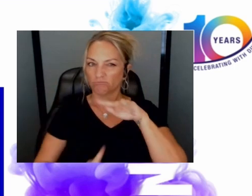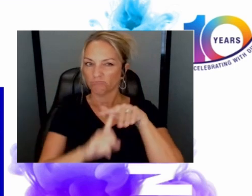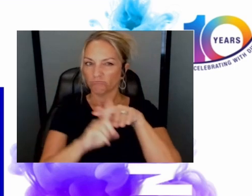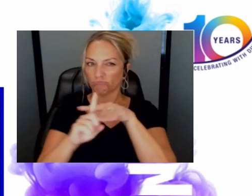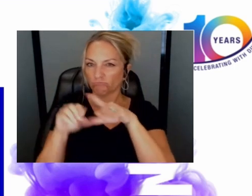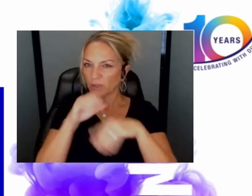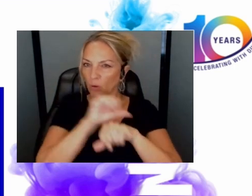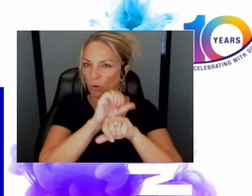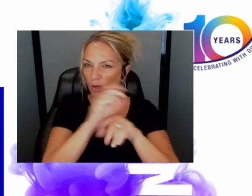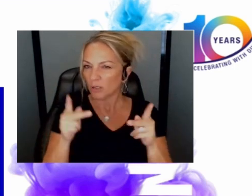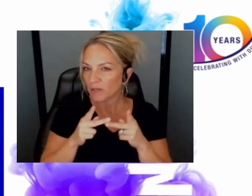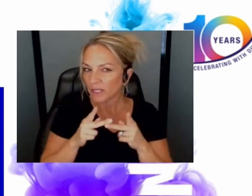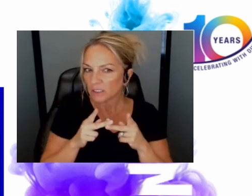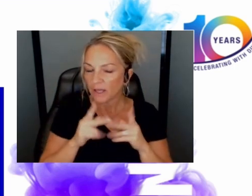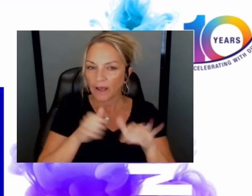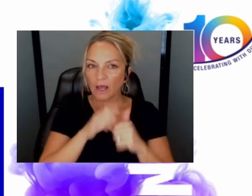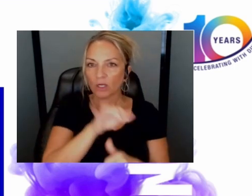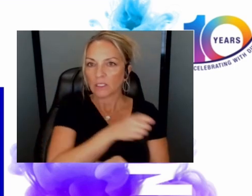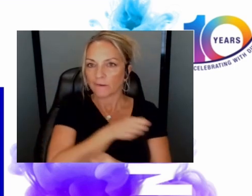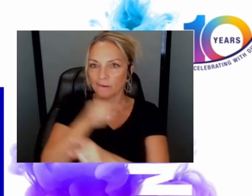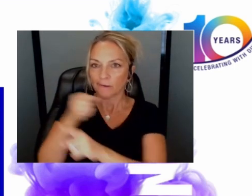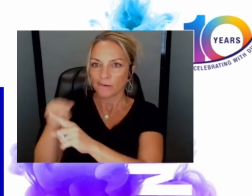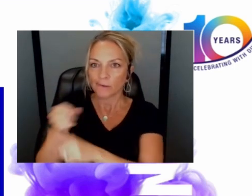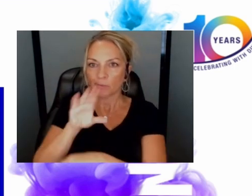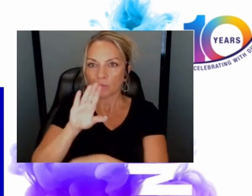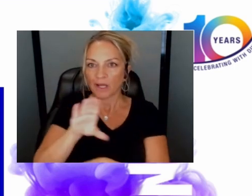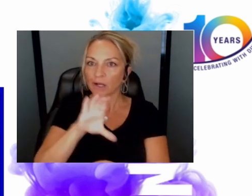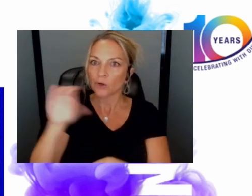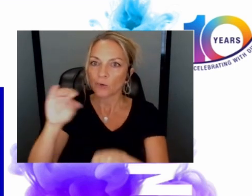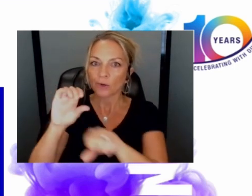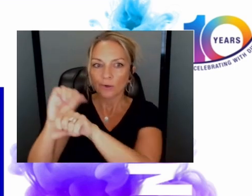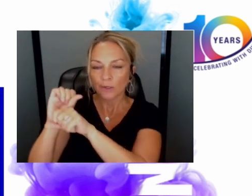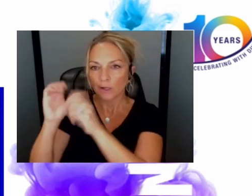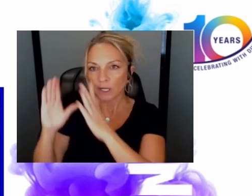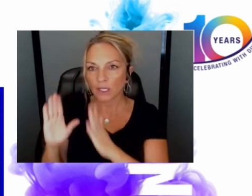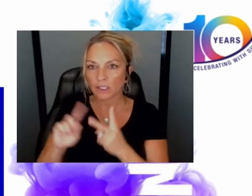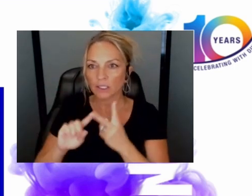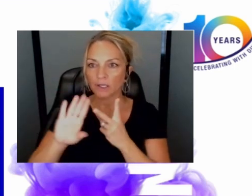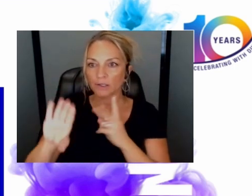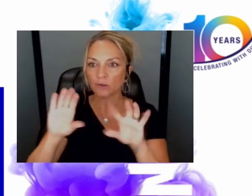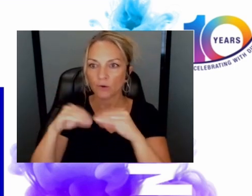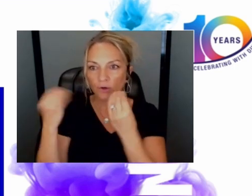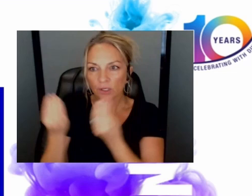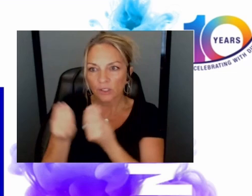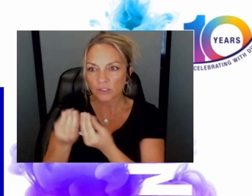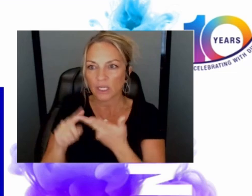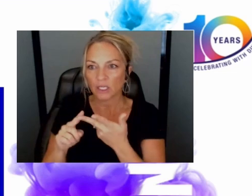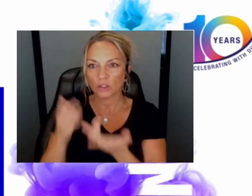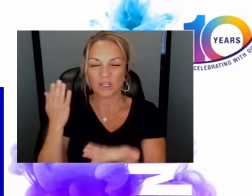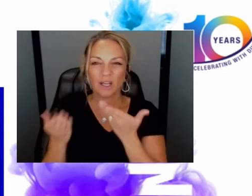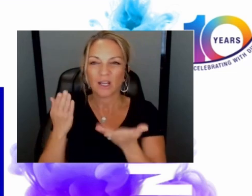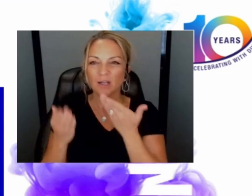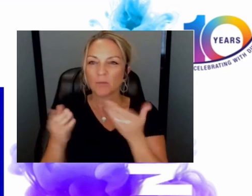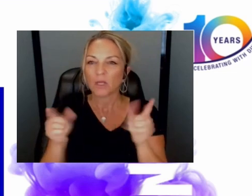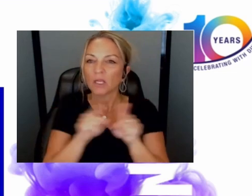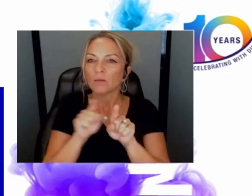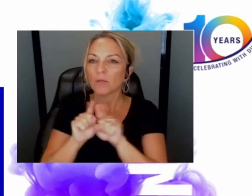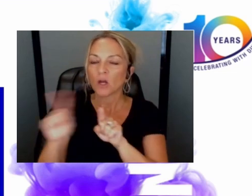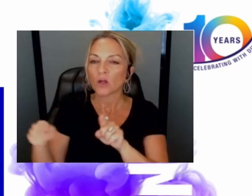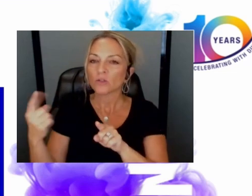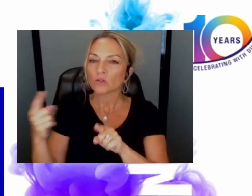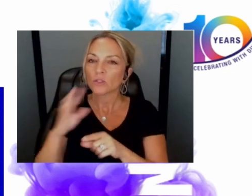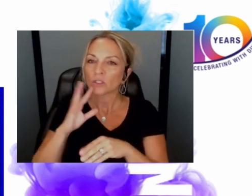it's impacted your colleagues, your organization, and just maybe also touch upon a little bit of like